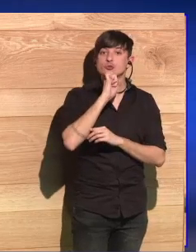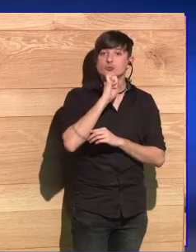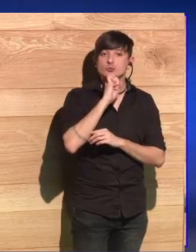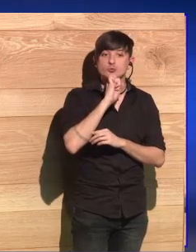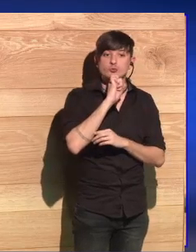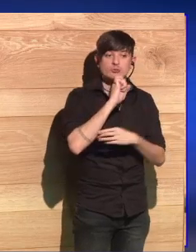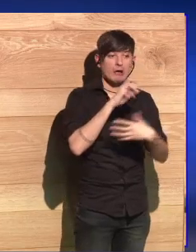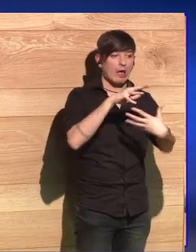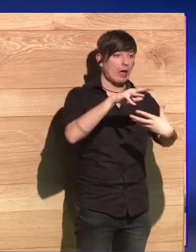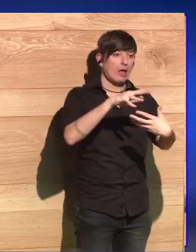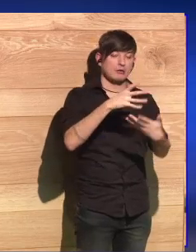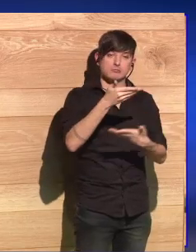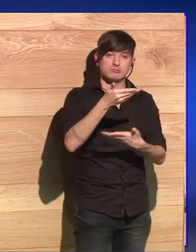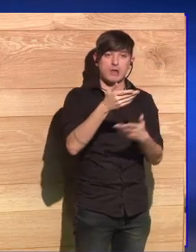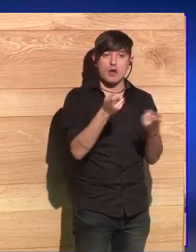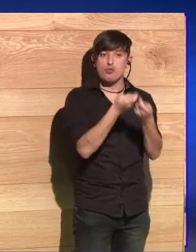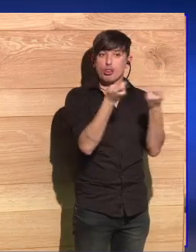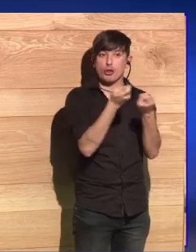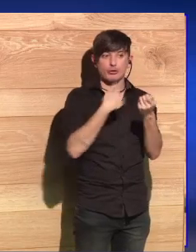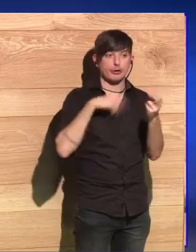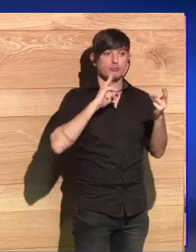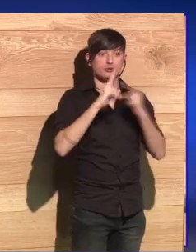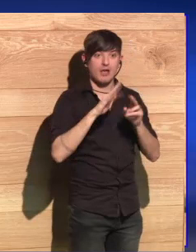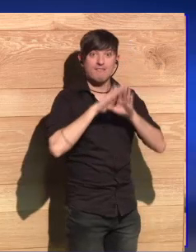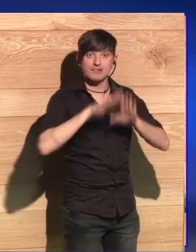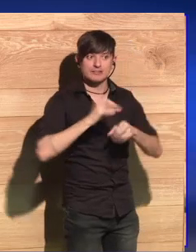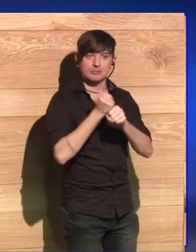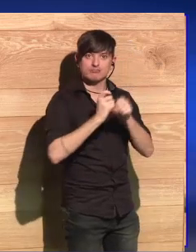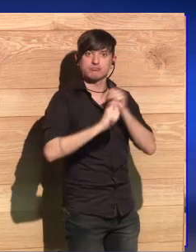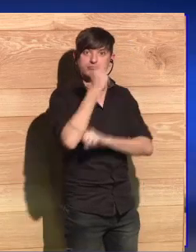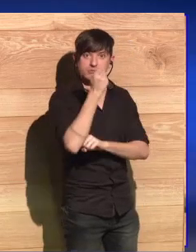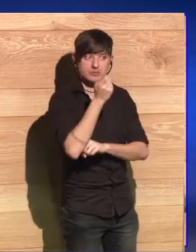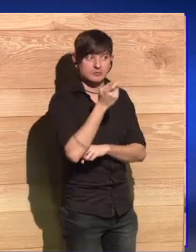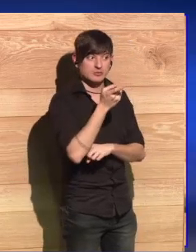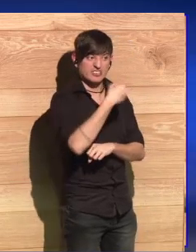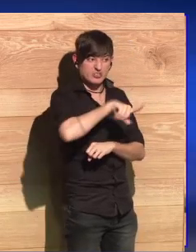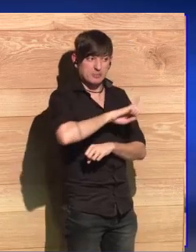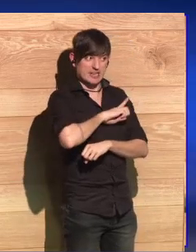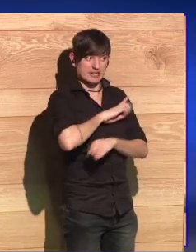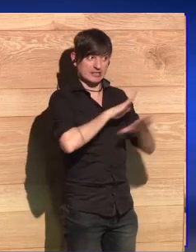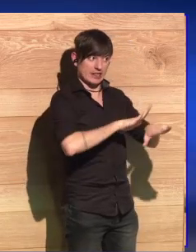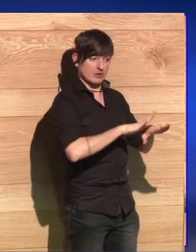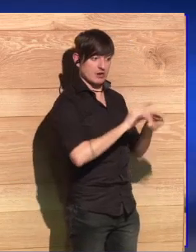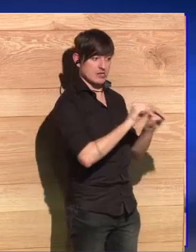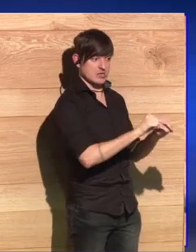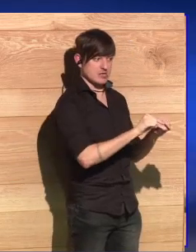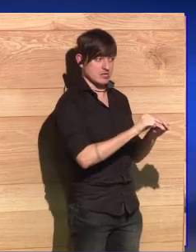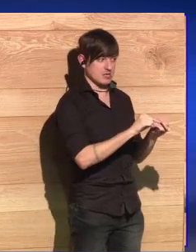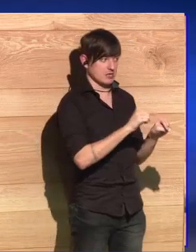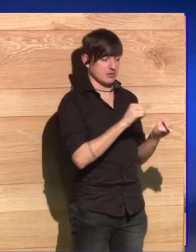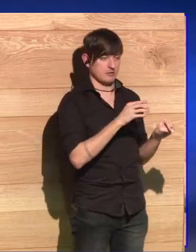the place where they stayed, it was funny, they said, I'm going to take you to, you can come stay at our trailer park with